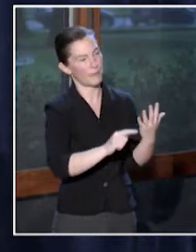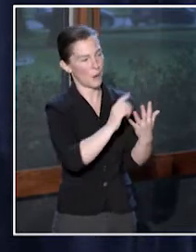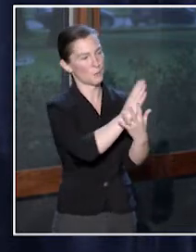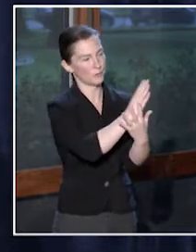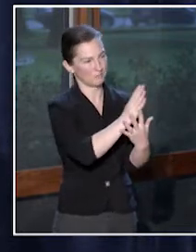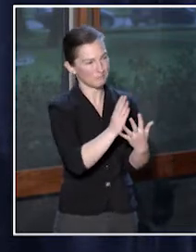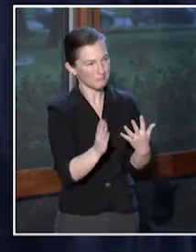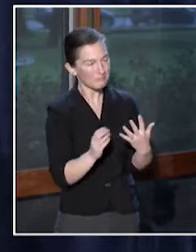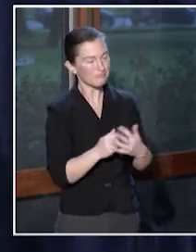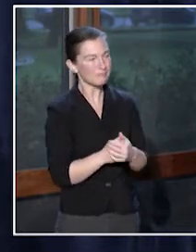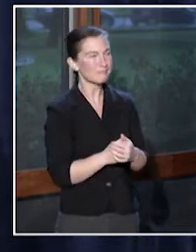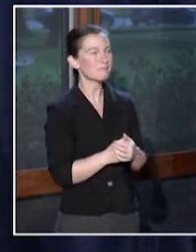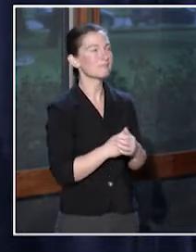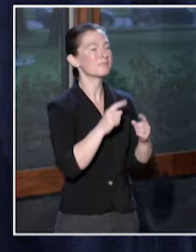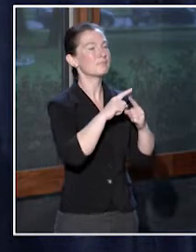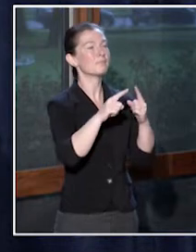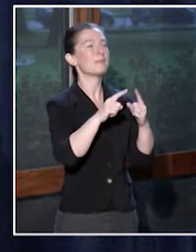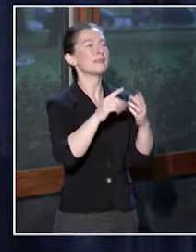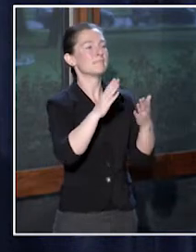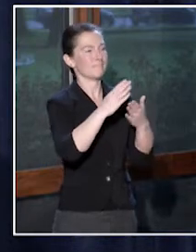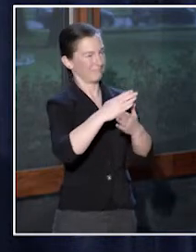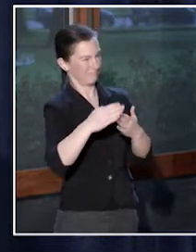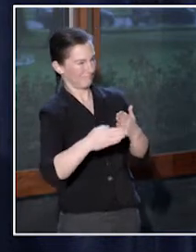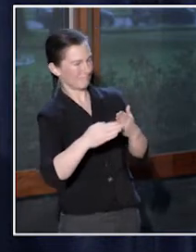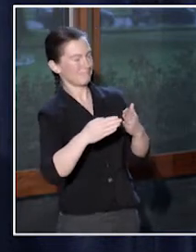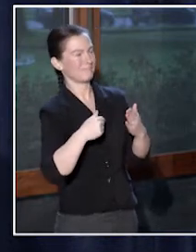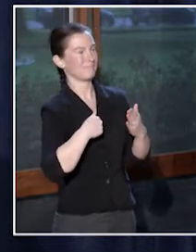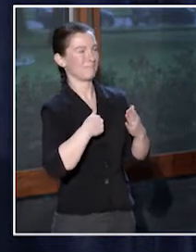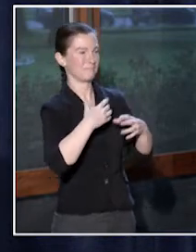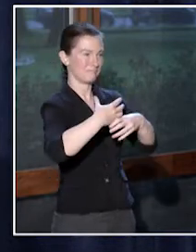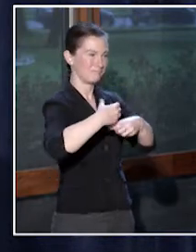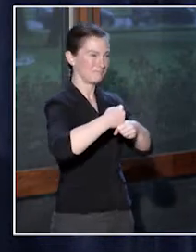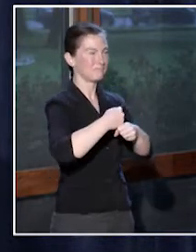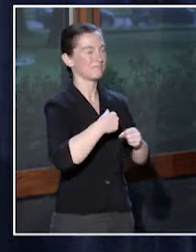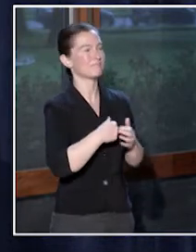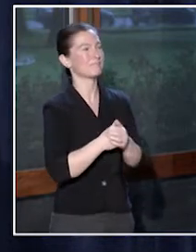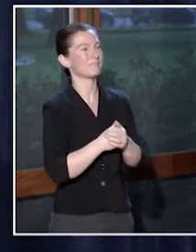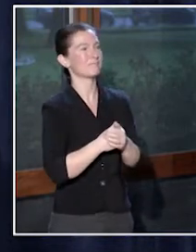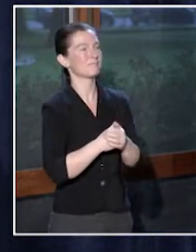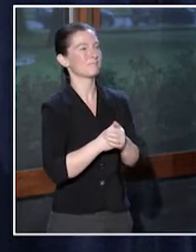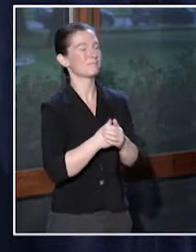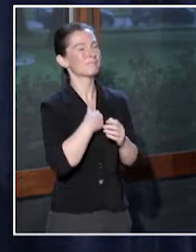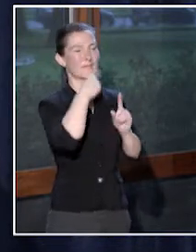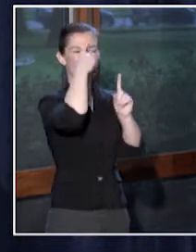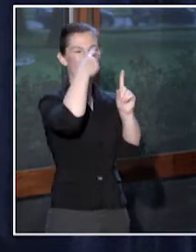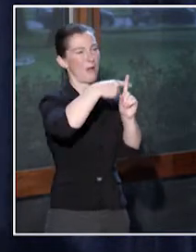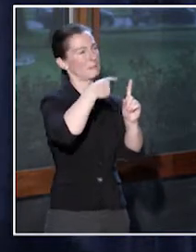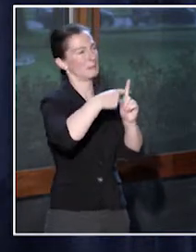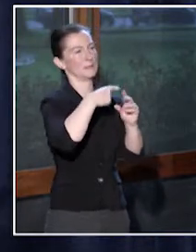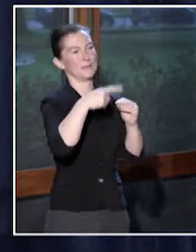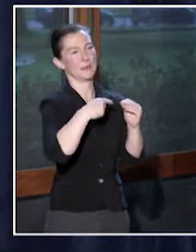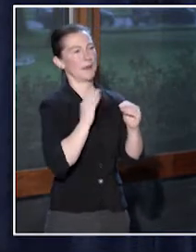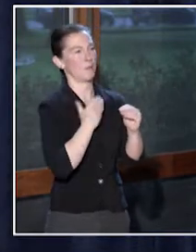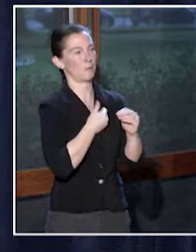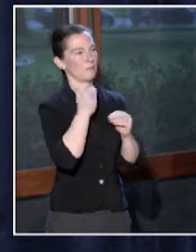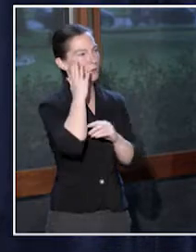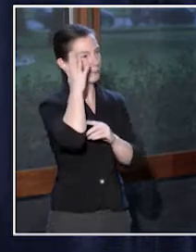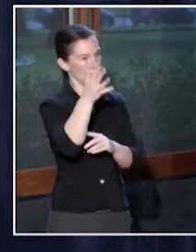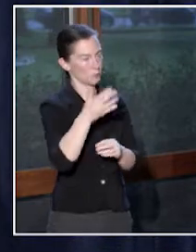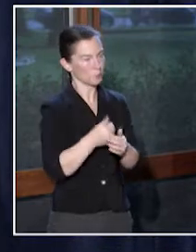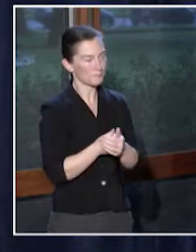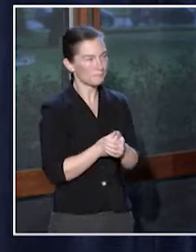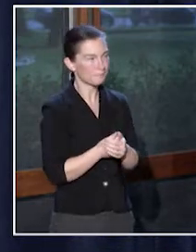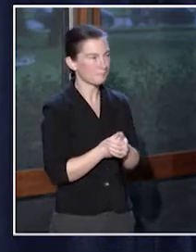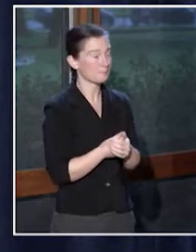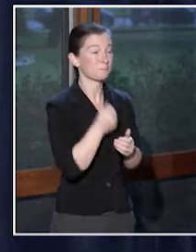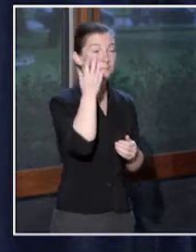I'm optimistic, as I said, about our future. I'm optimistic about our future because I'm optimistic